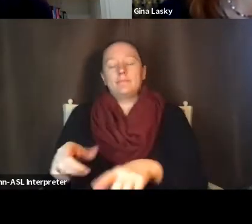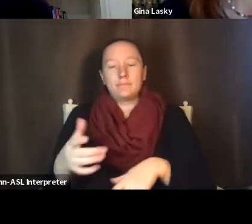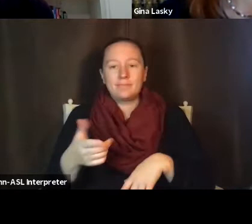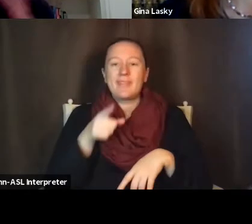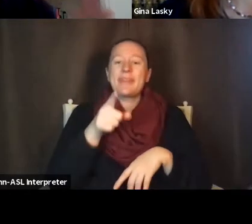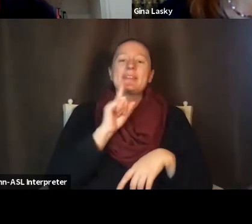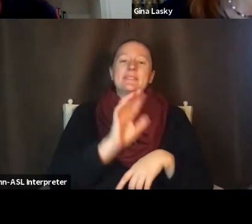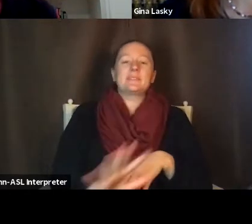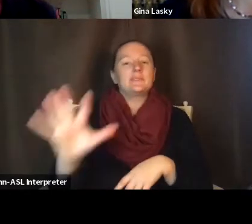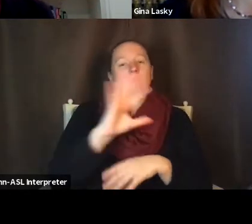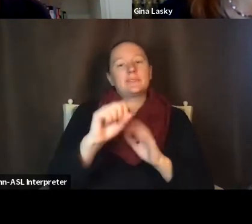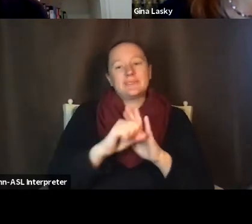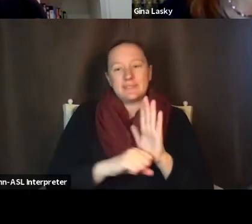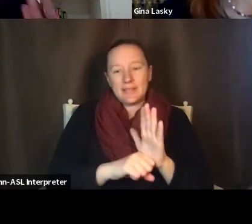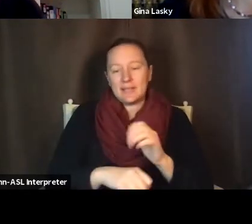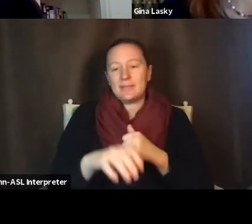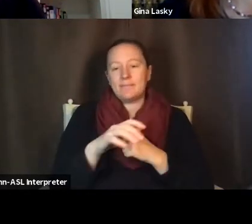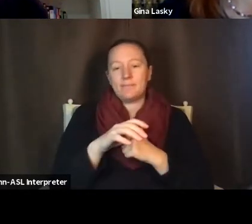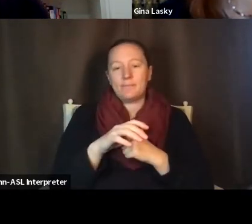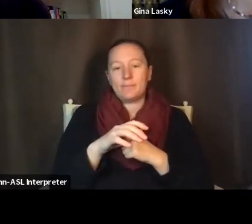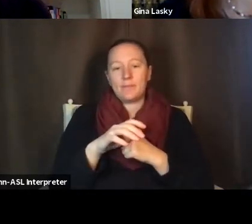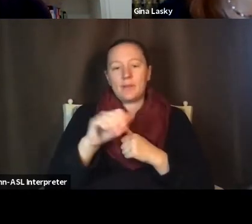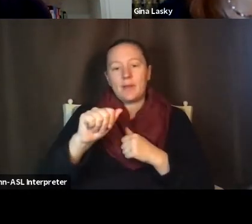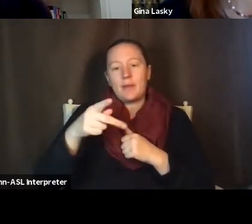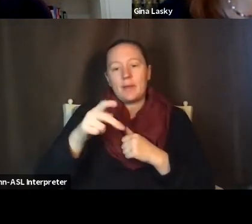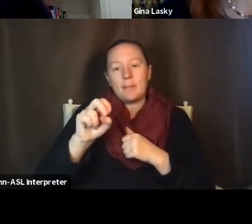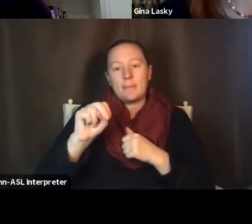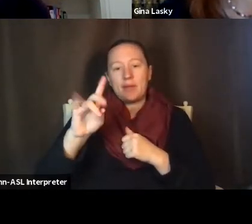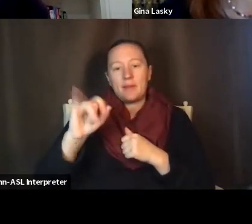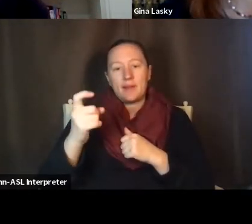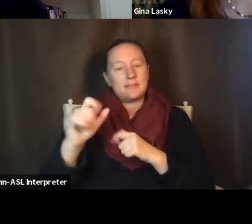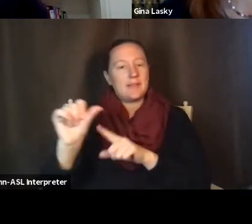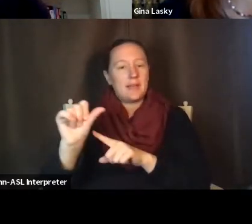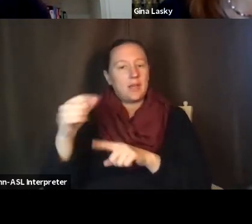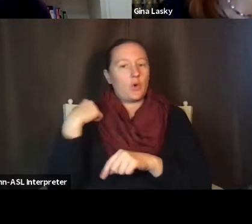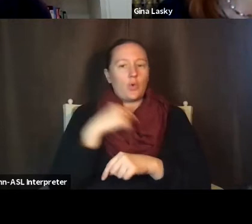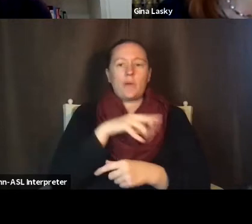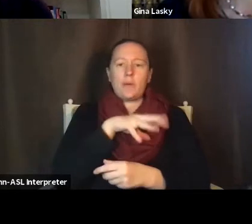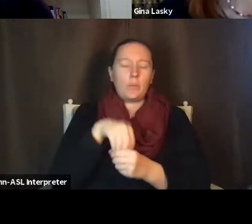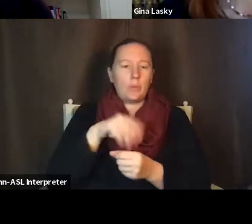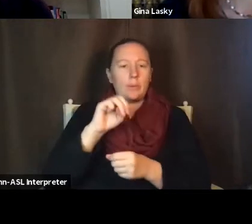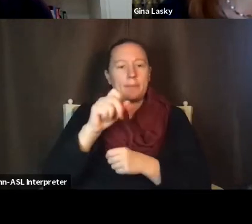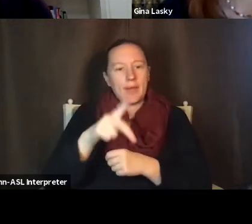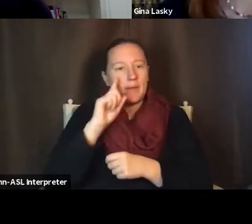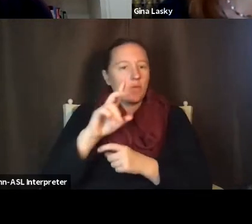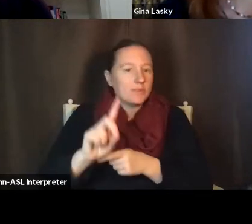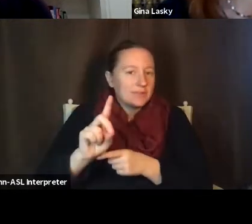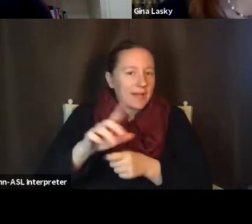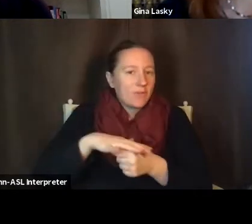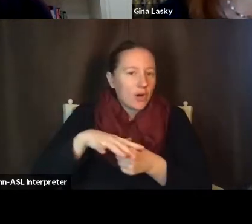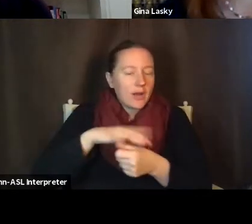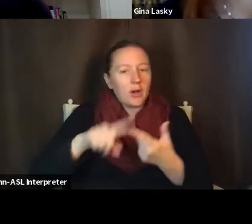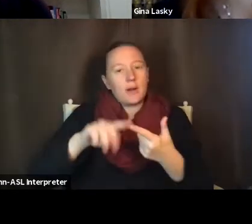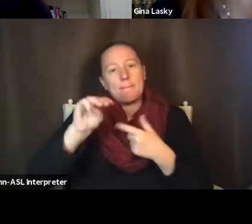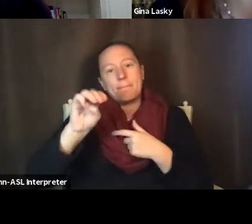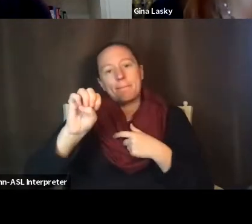map. Again, in the Appendix A that HMA created, we include maps for the Denver metro area, for Mesa,